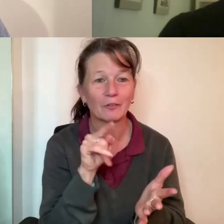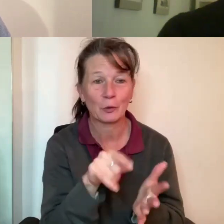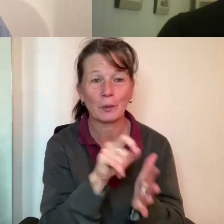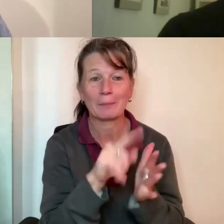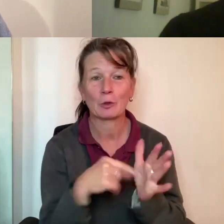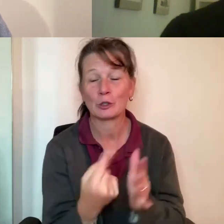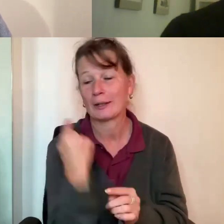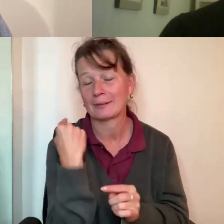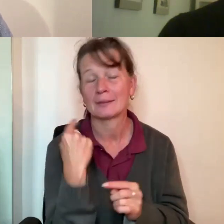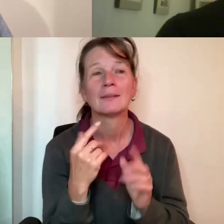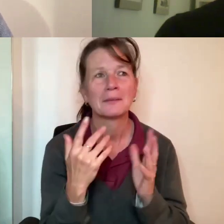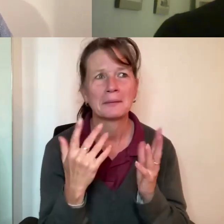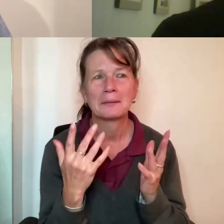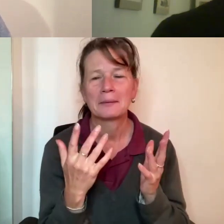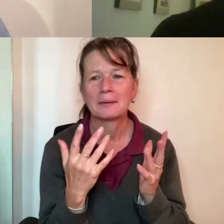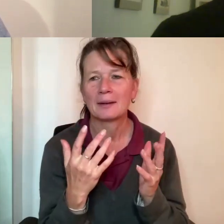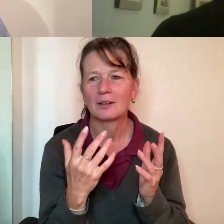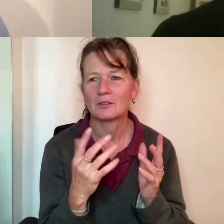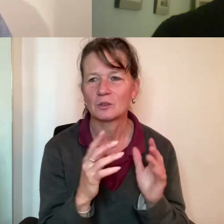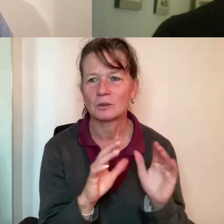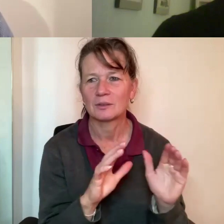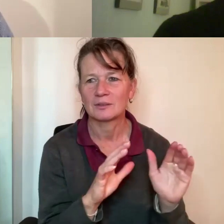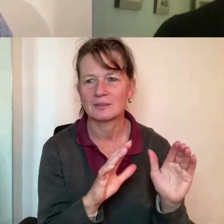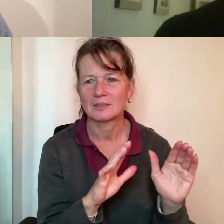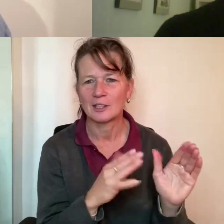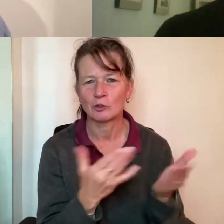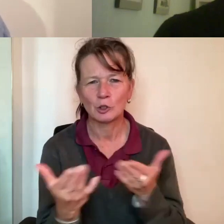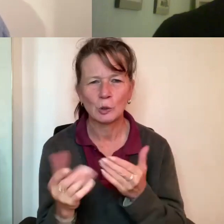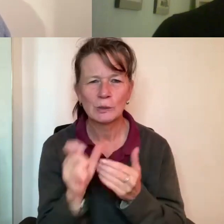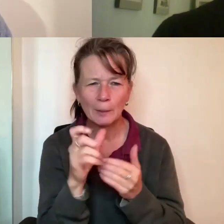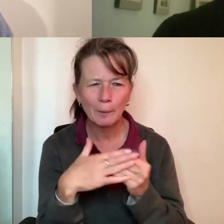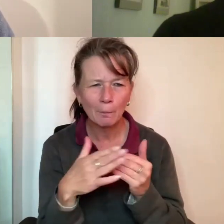So just to introduce that a little bit,